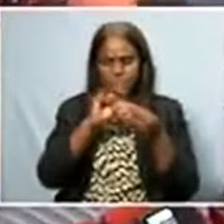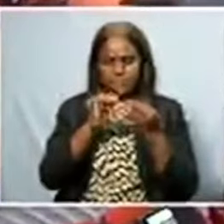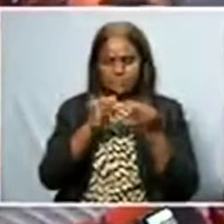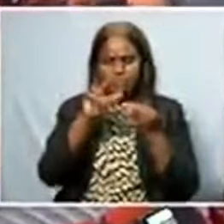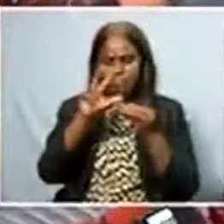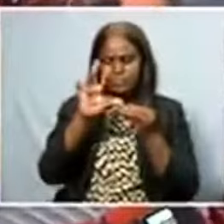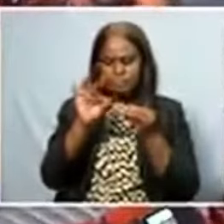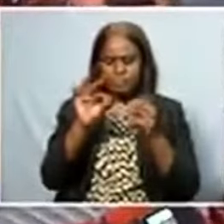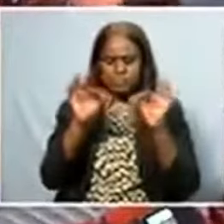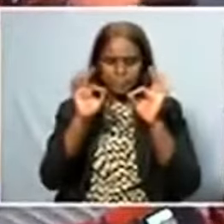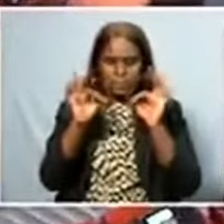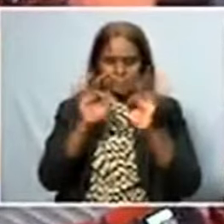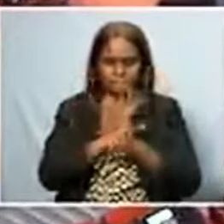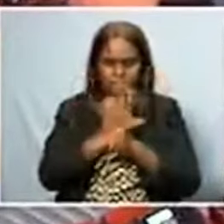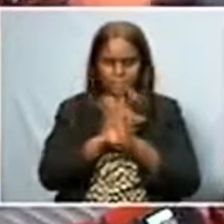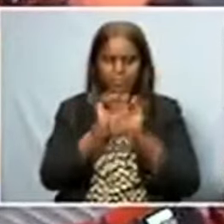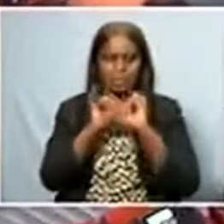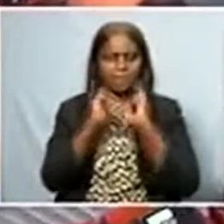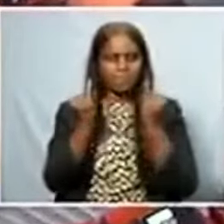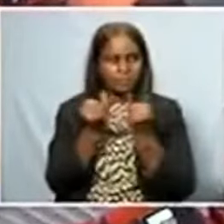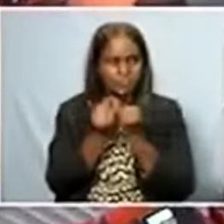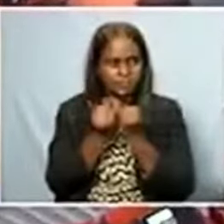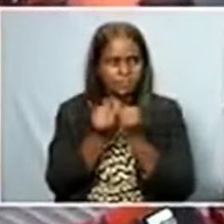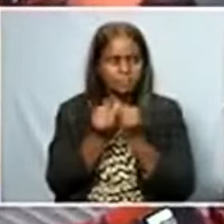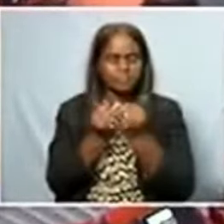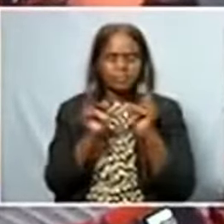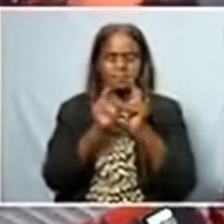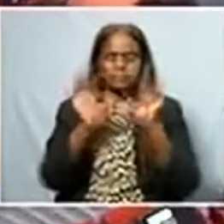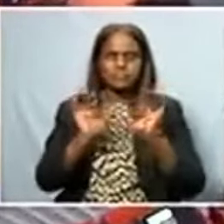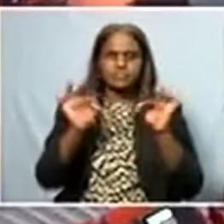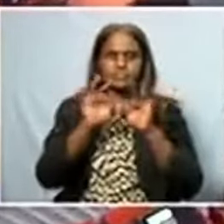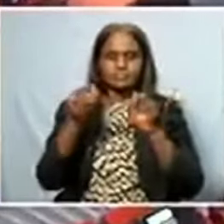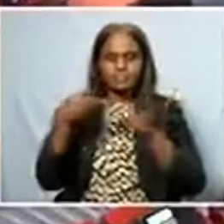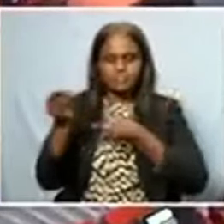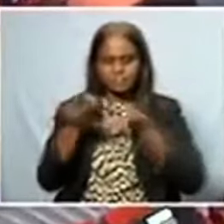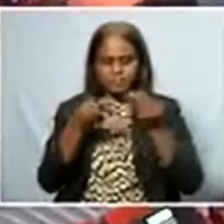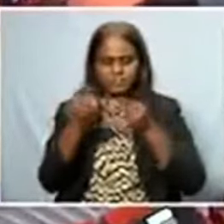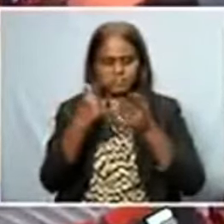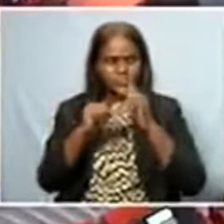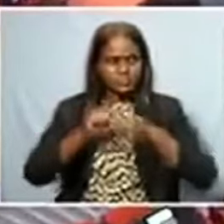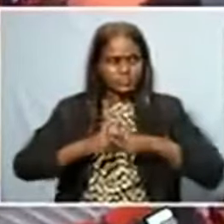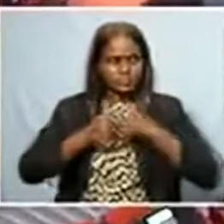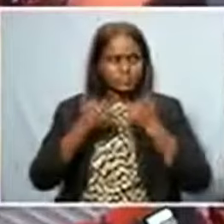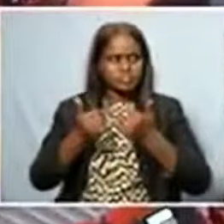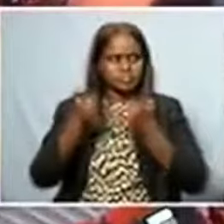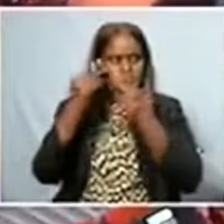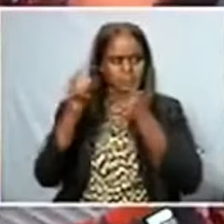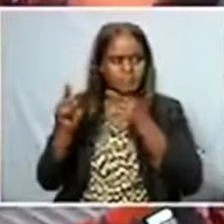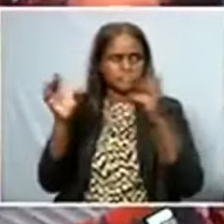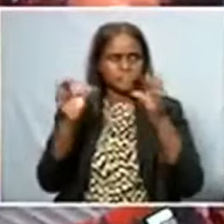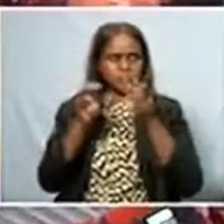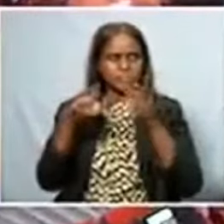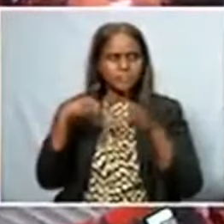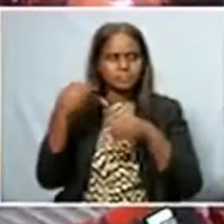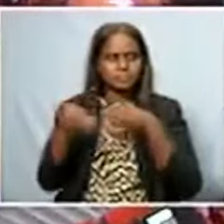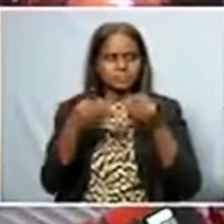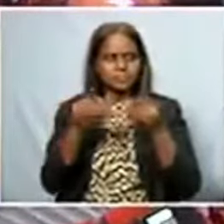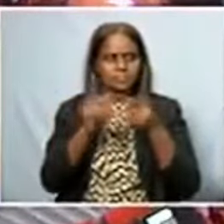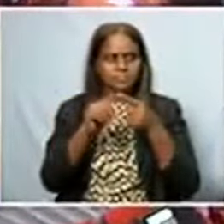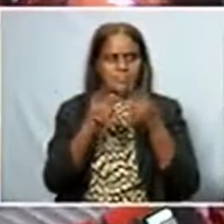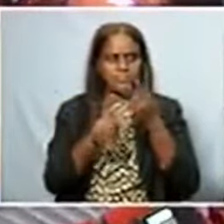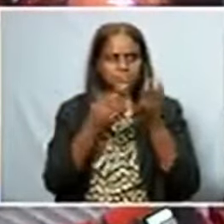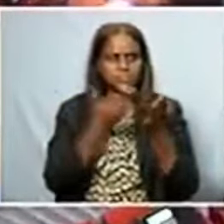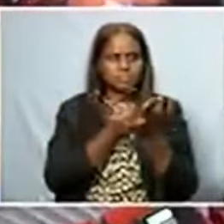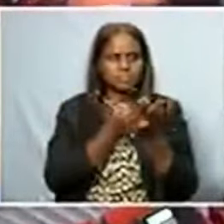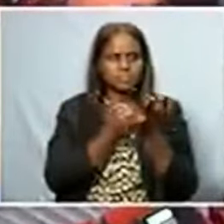Smart Zambia Institute. Those are the key heads of expenditure that we expect the Committee of Supply to